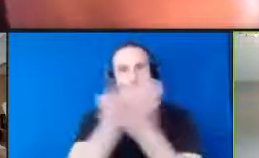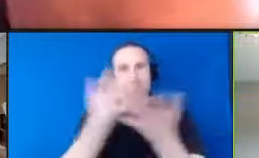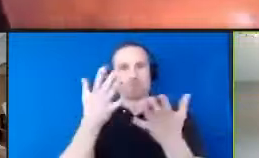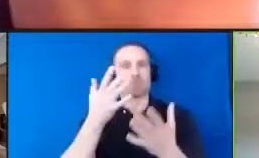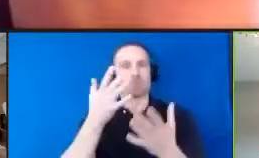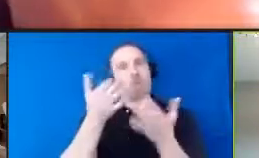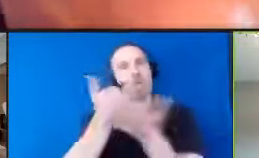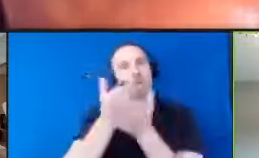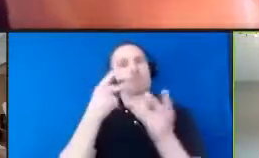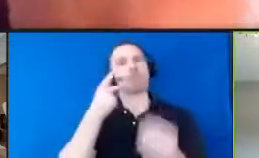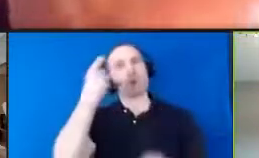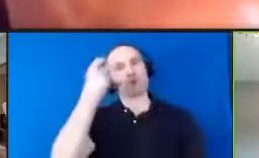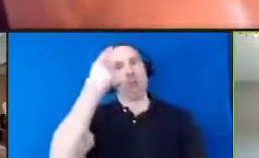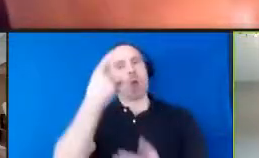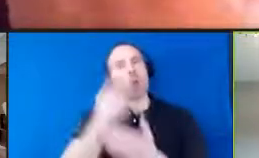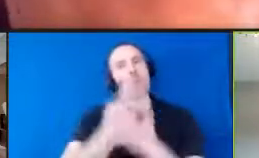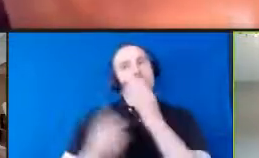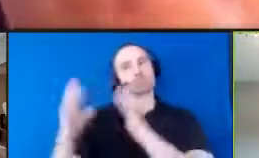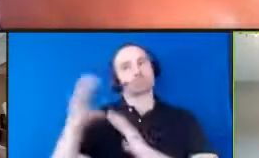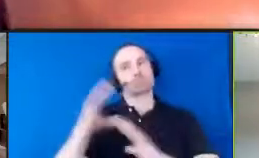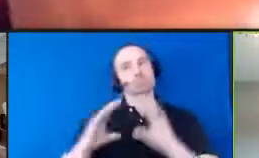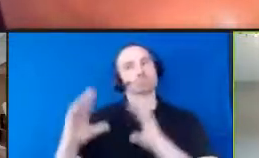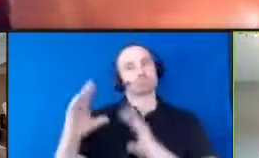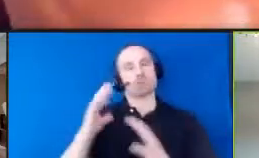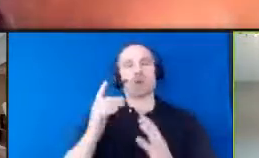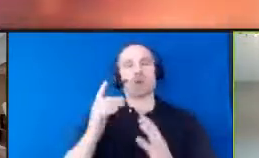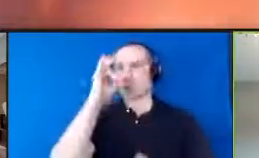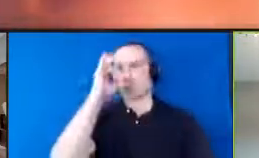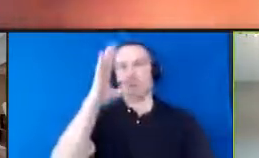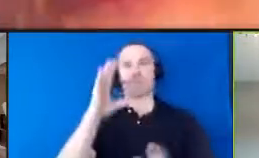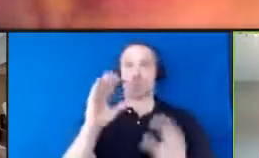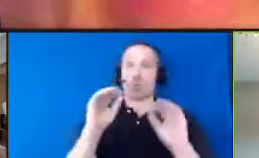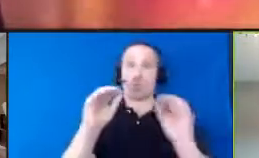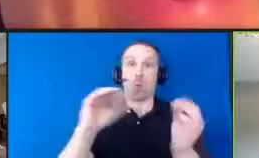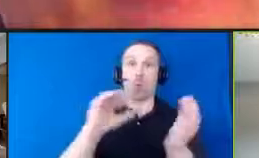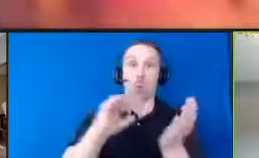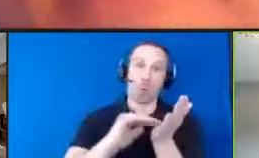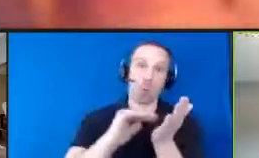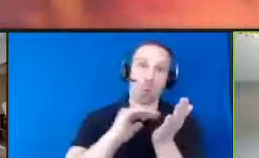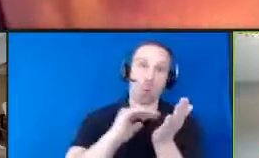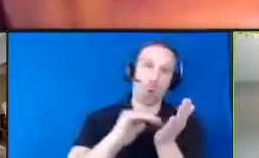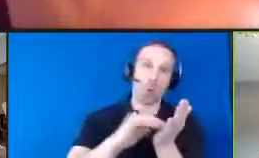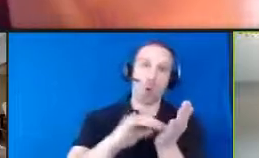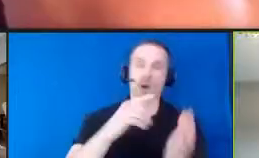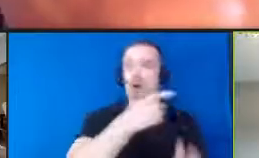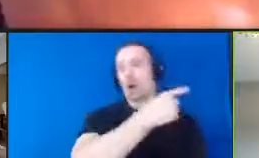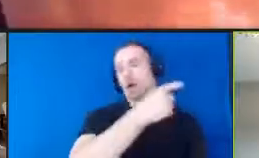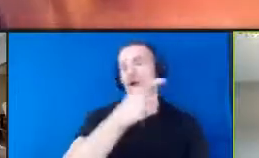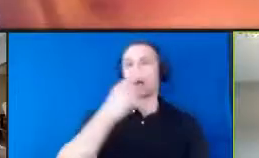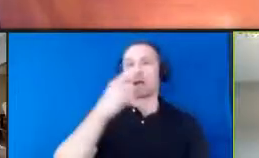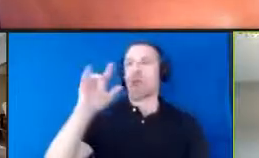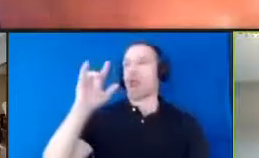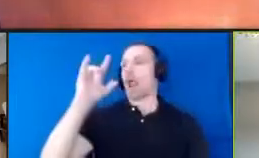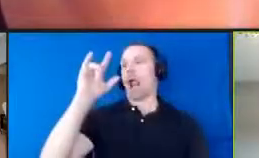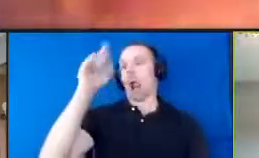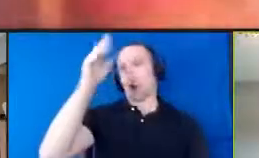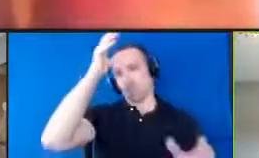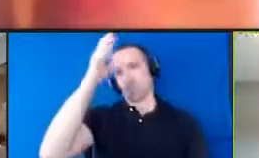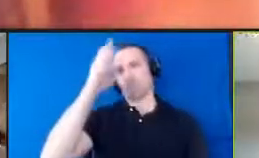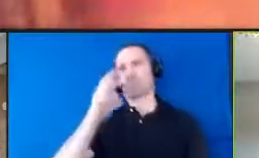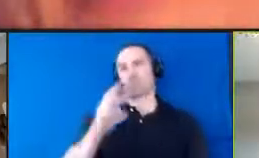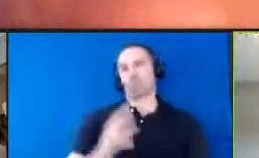awful. There's just no excuse for ever treating a group of people like the Tuskegee Airmen syphilis study. It's just